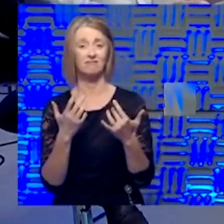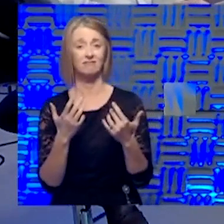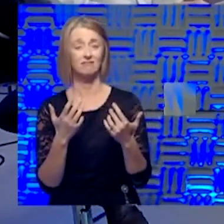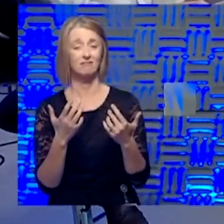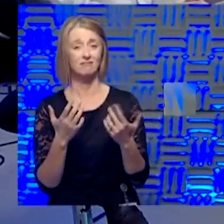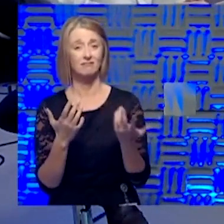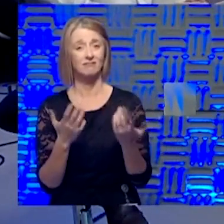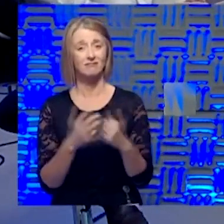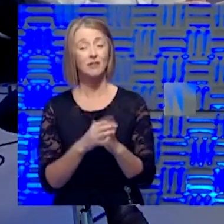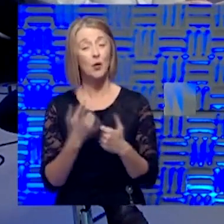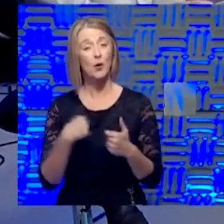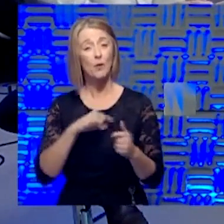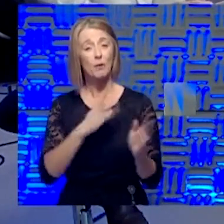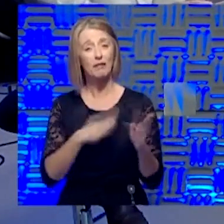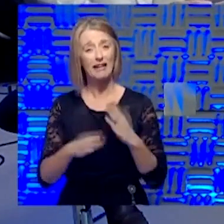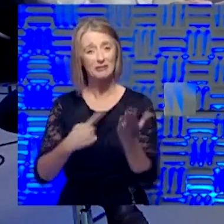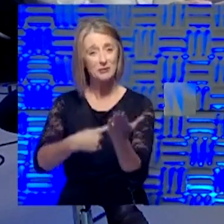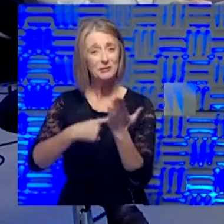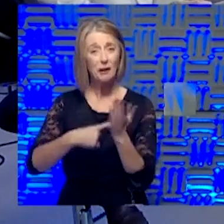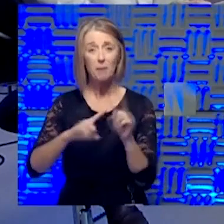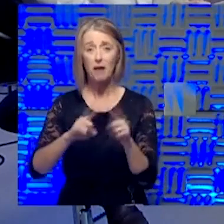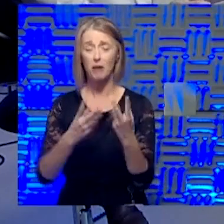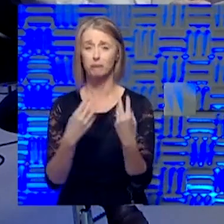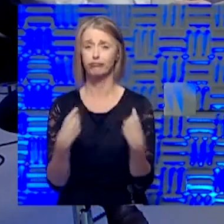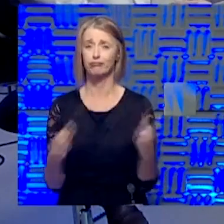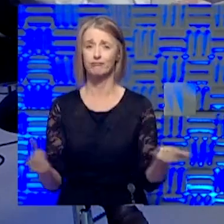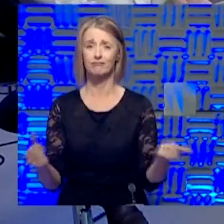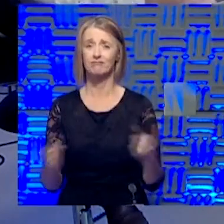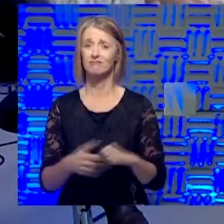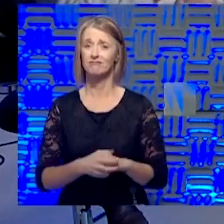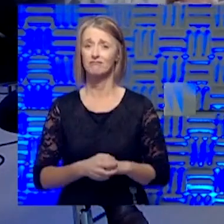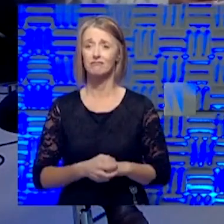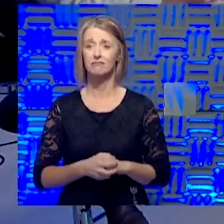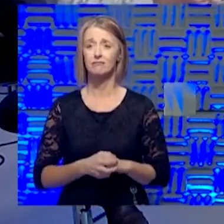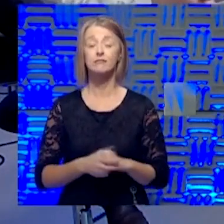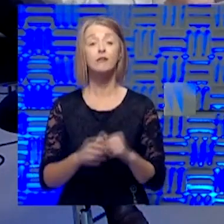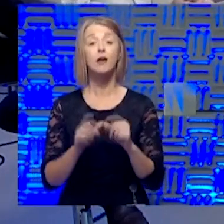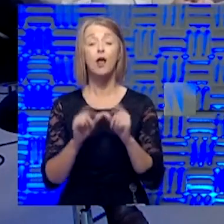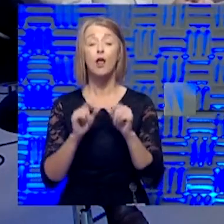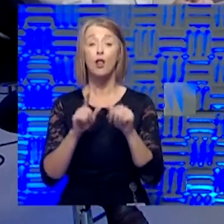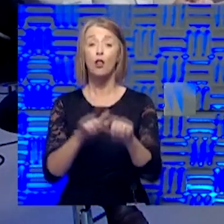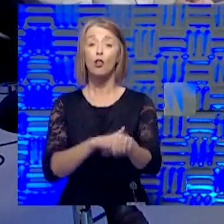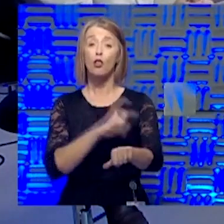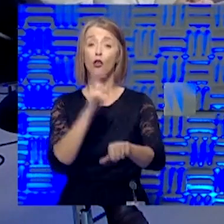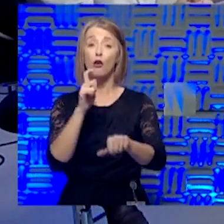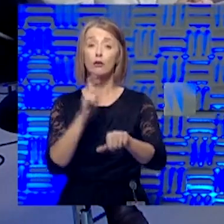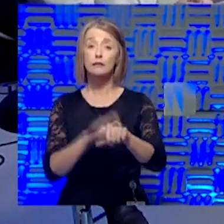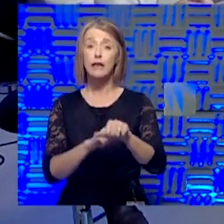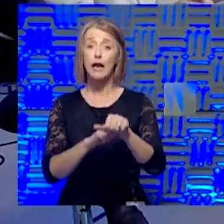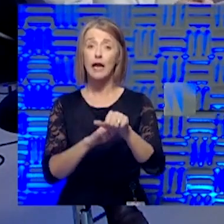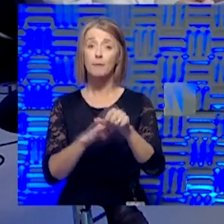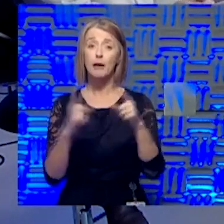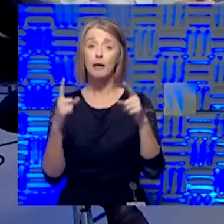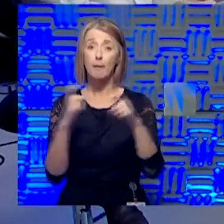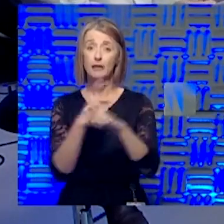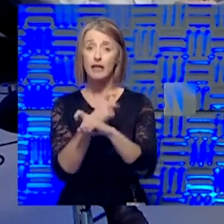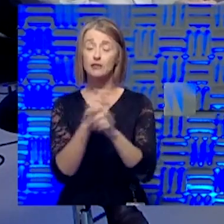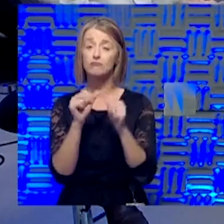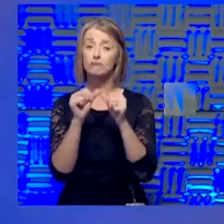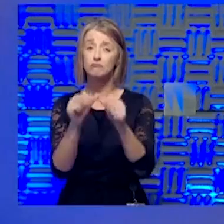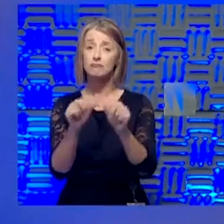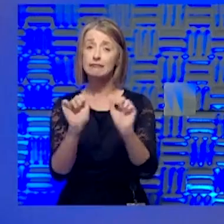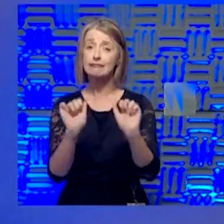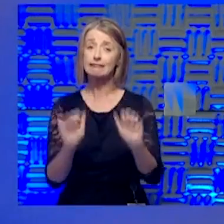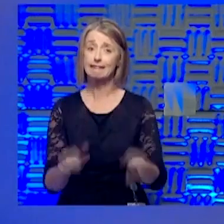clinic. conversation after Yes, that. we were. But for sure. Yeah. But those long-term complications do persist as well. I was